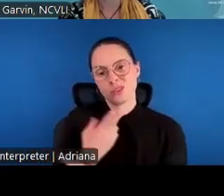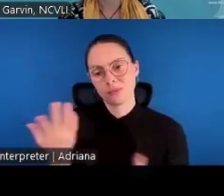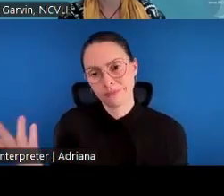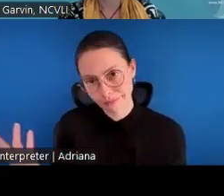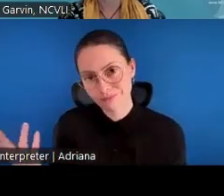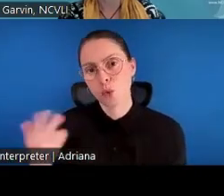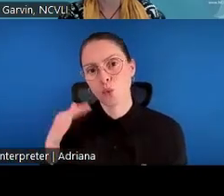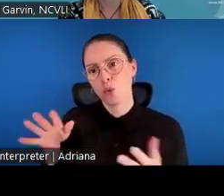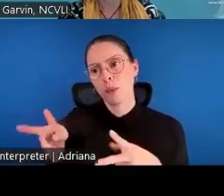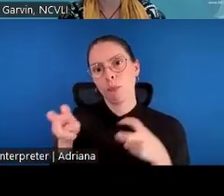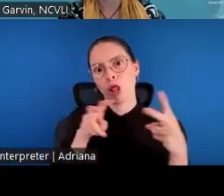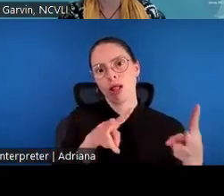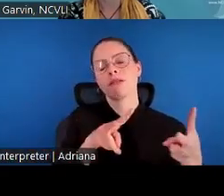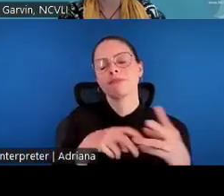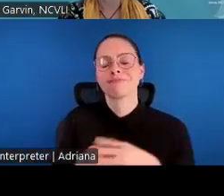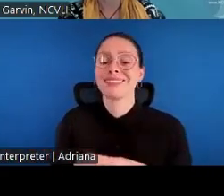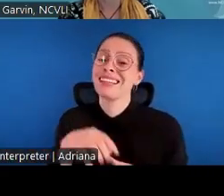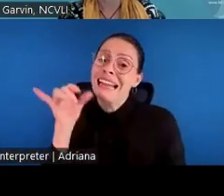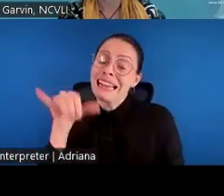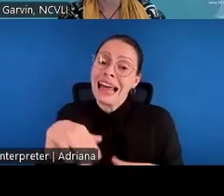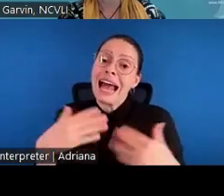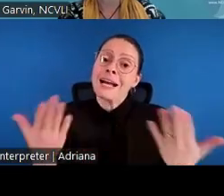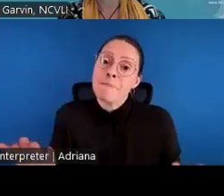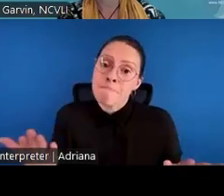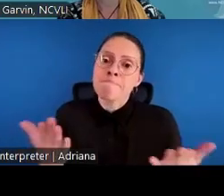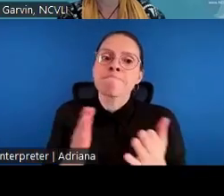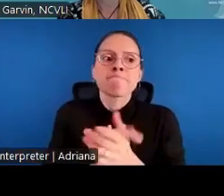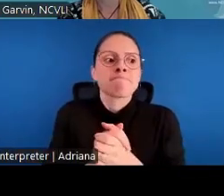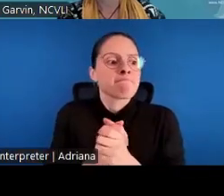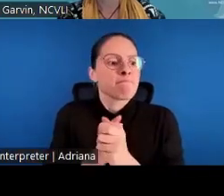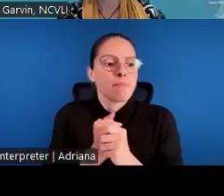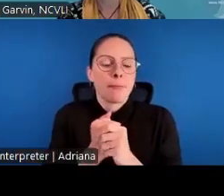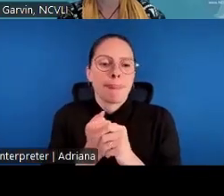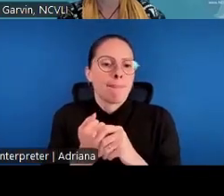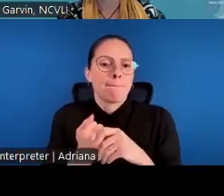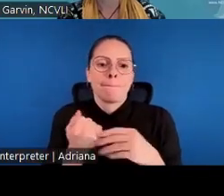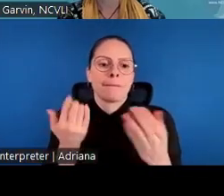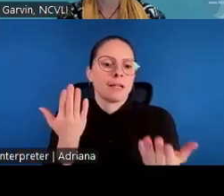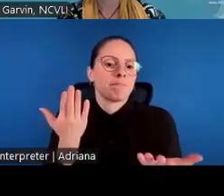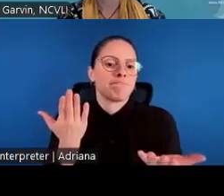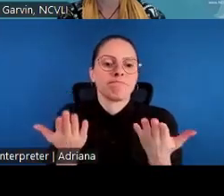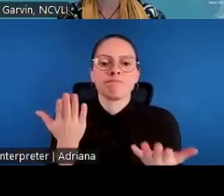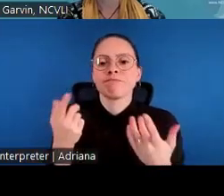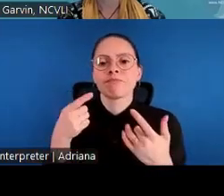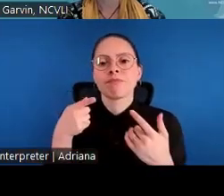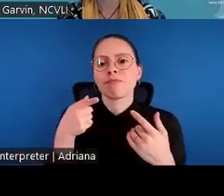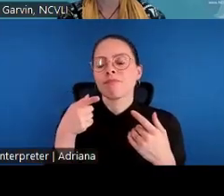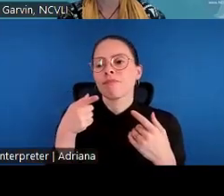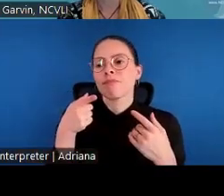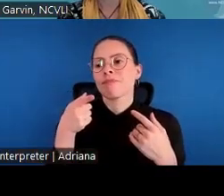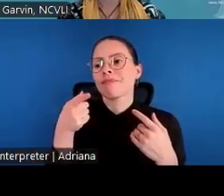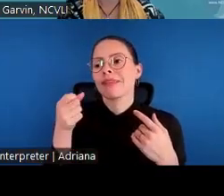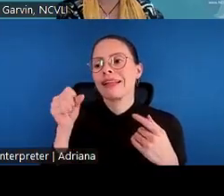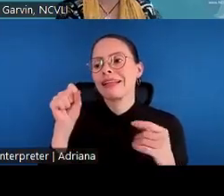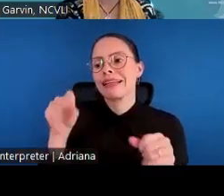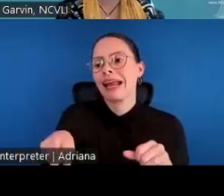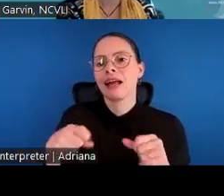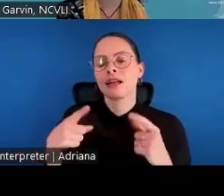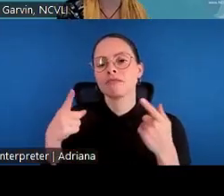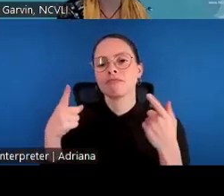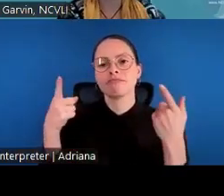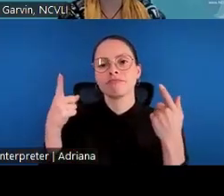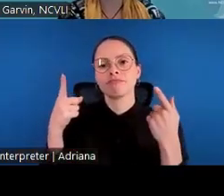pull that. That could very well be, I have a case that involves a word search that clearly was going to pull privileged communications. So